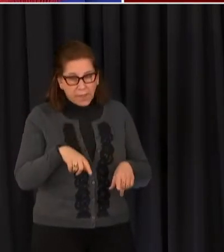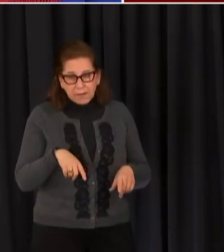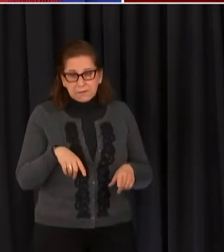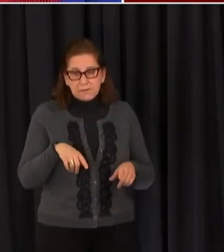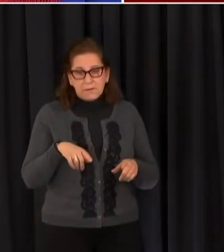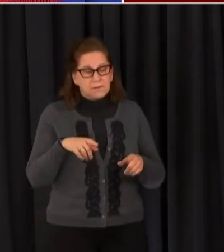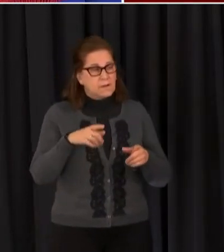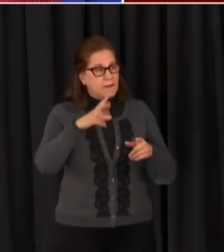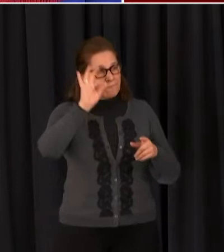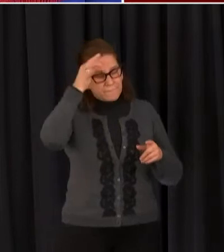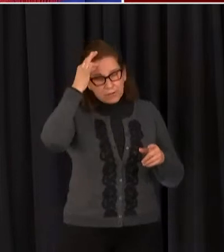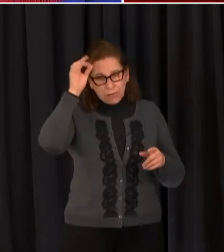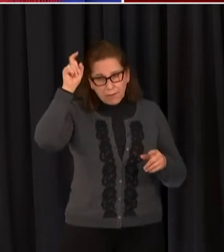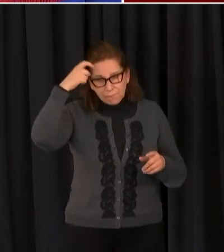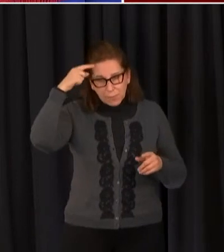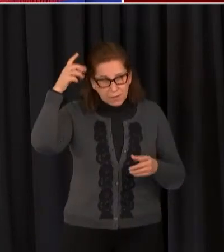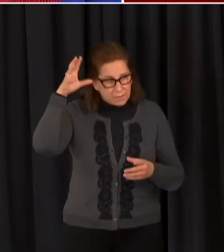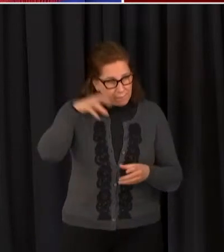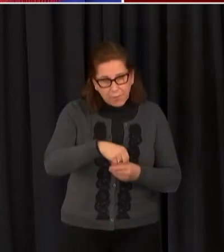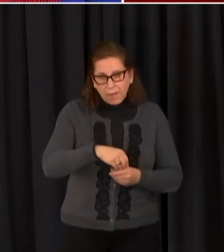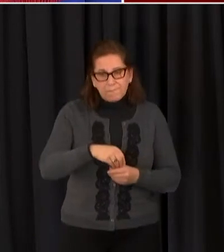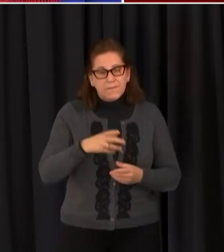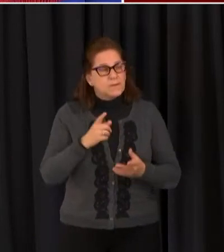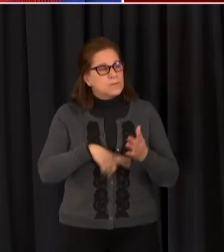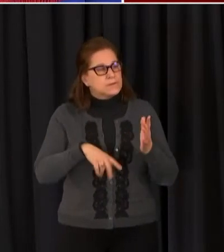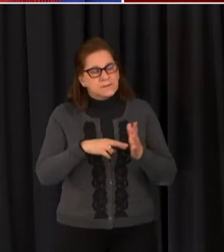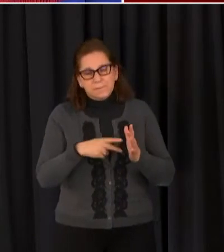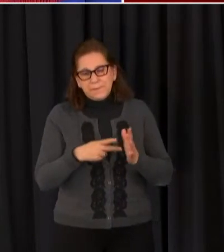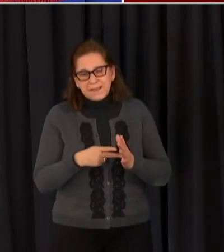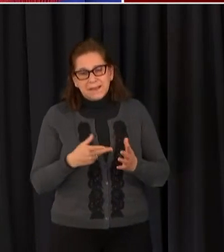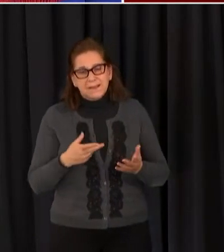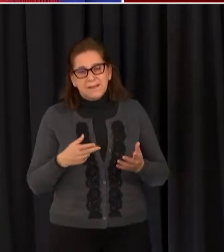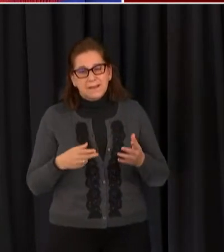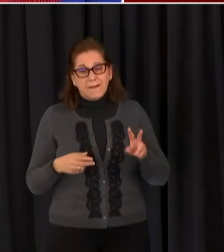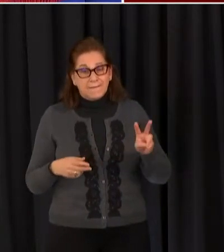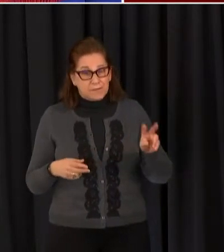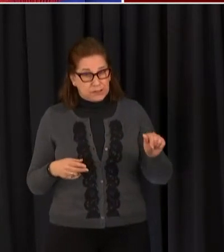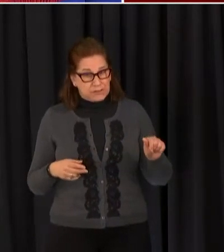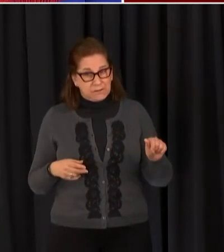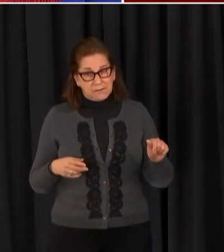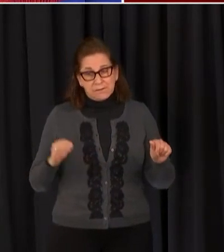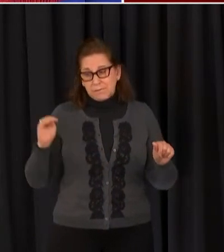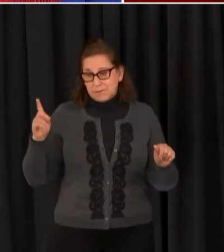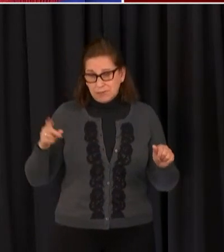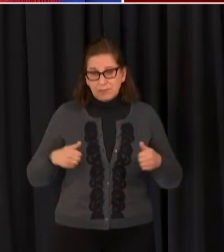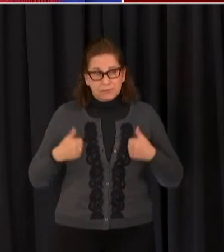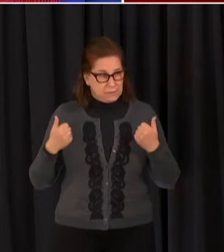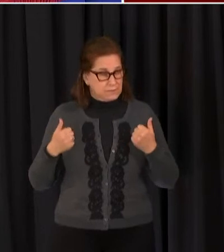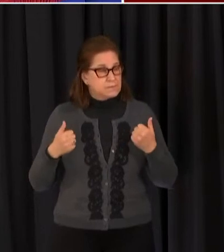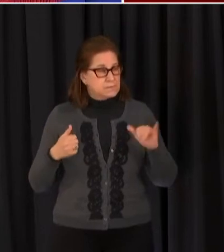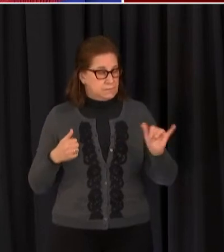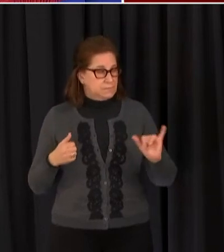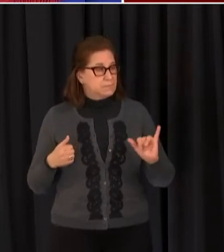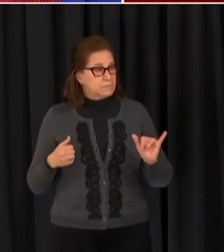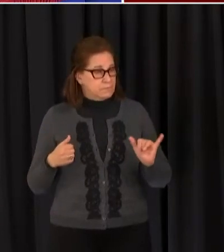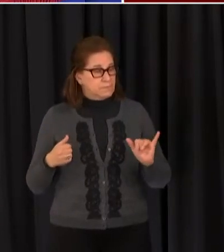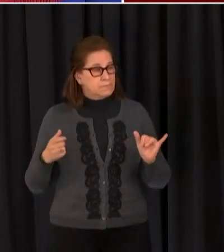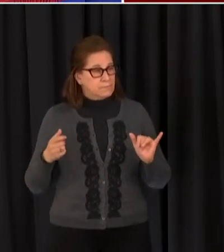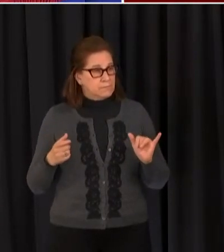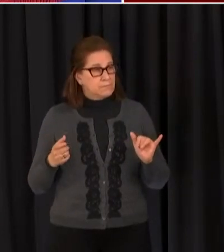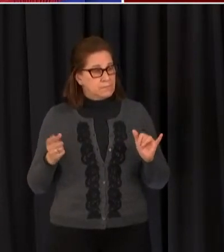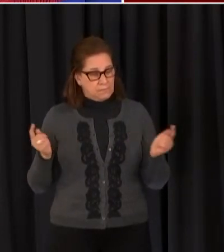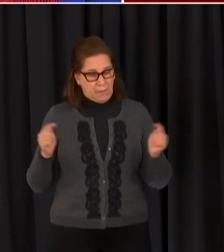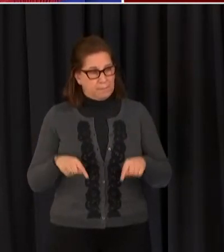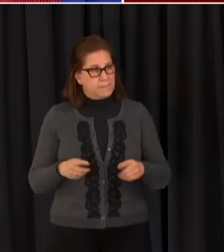this mean as far as allocations for Maryland and Virginia residents who are essential workers in the district?